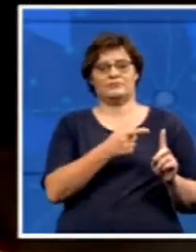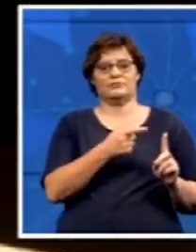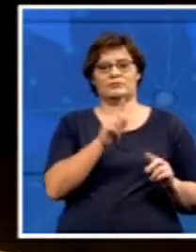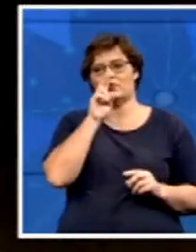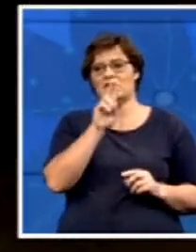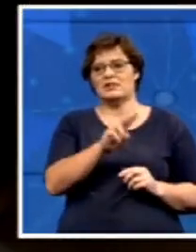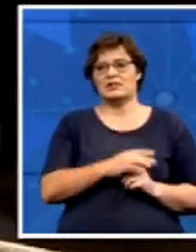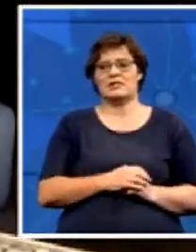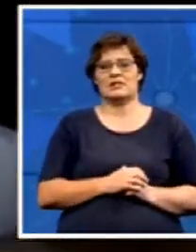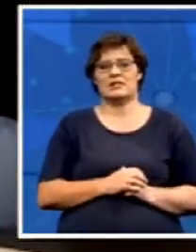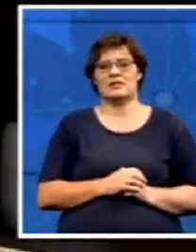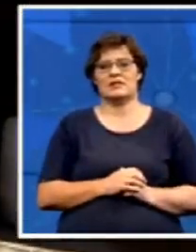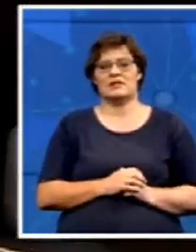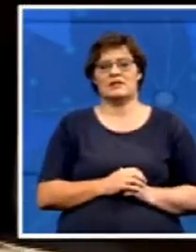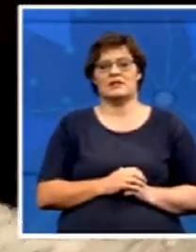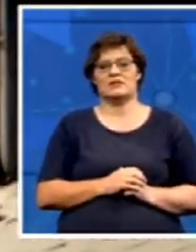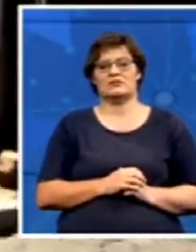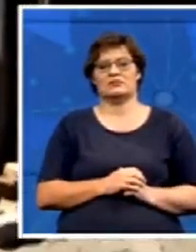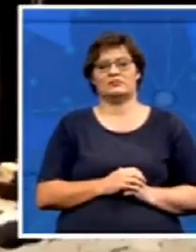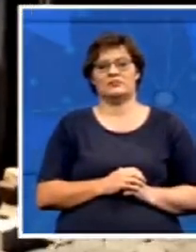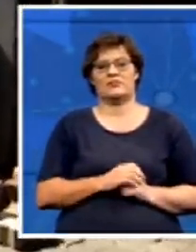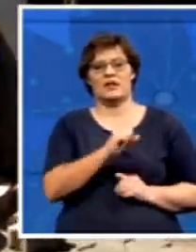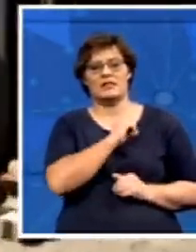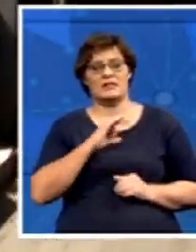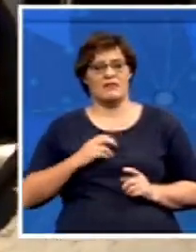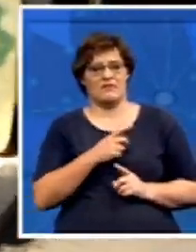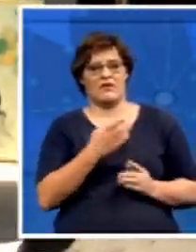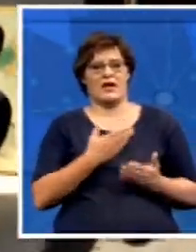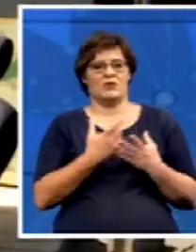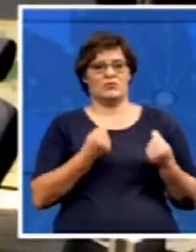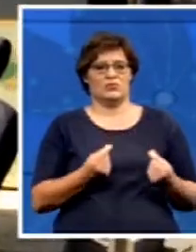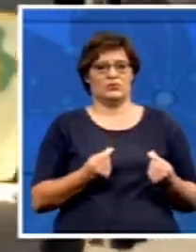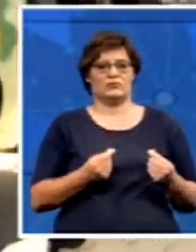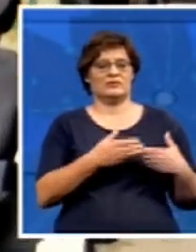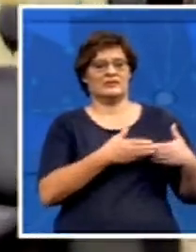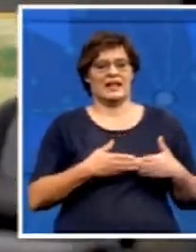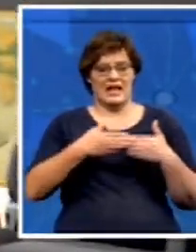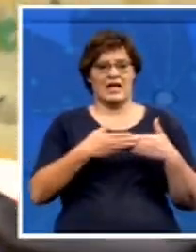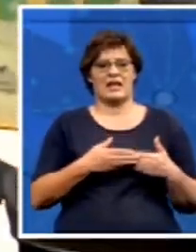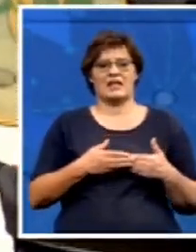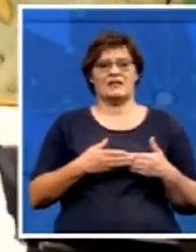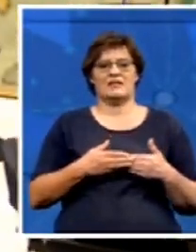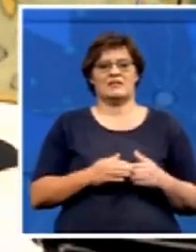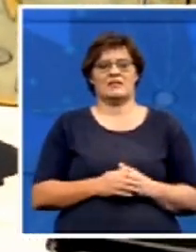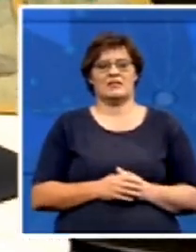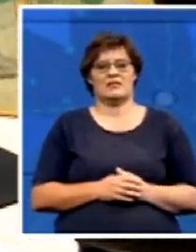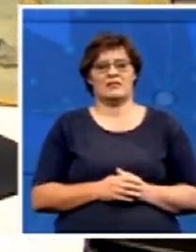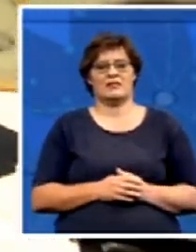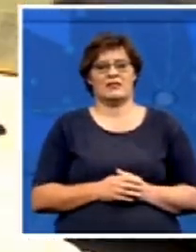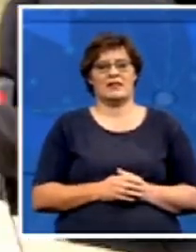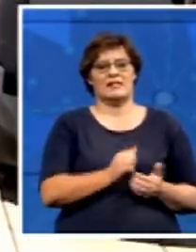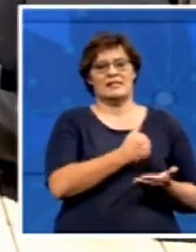least that the staff can do here is take care of, some of these seats that have been brought in, I guess, by a